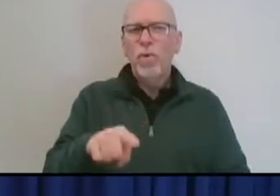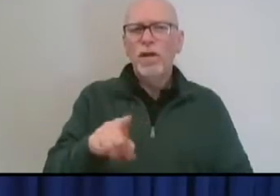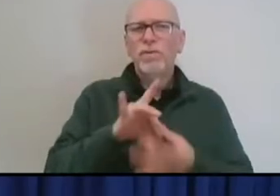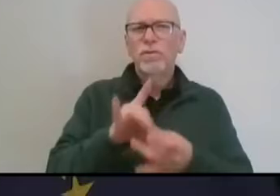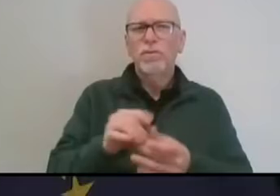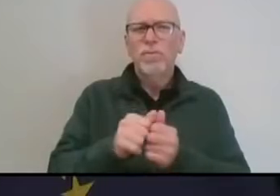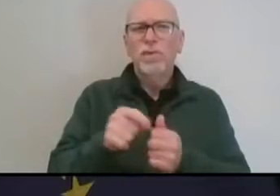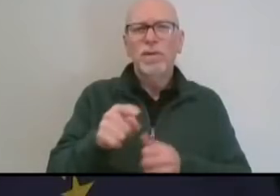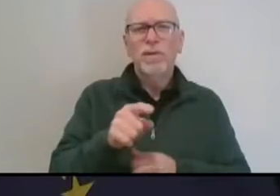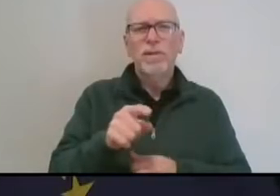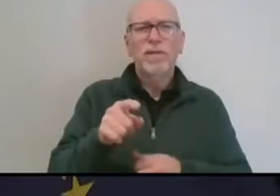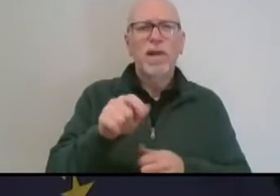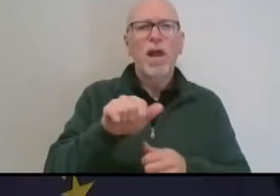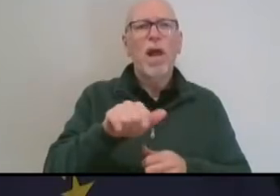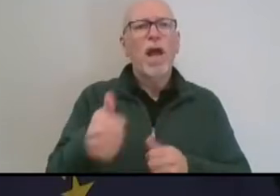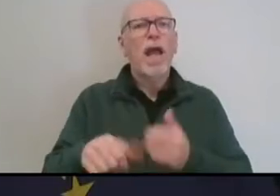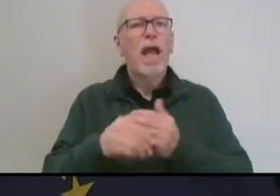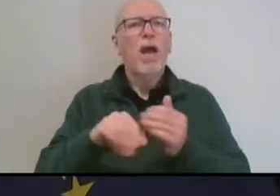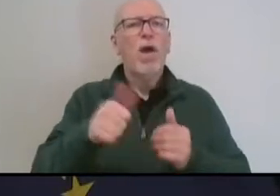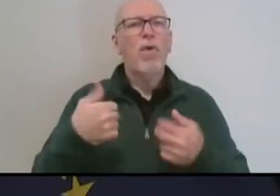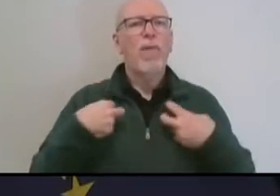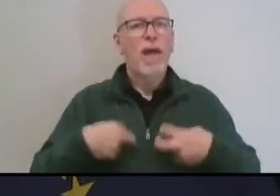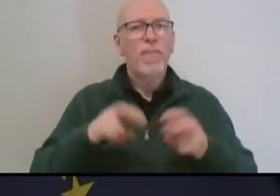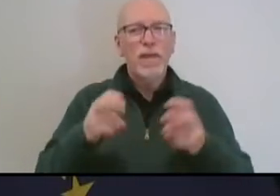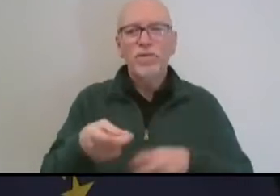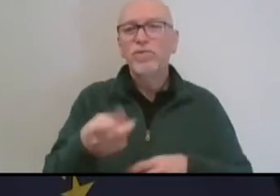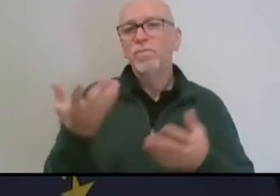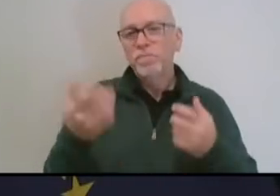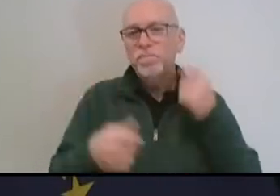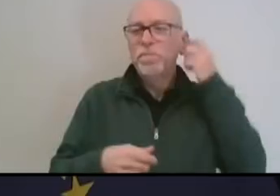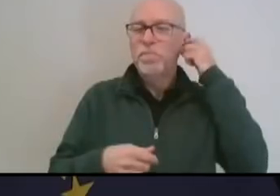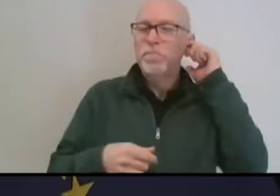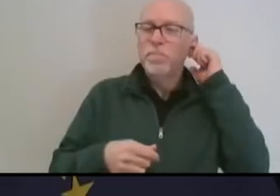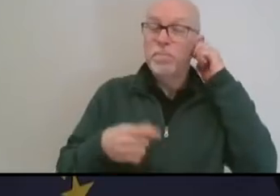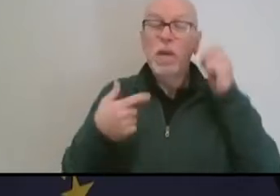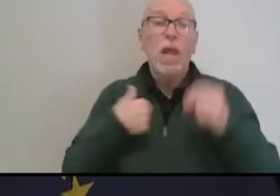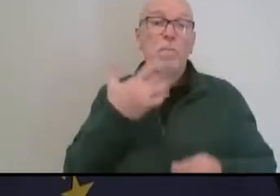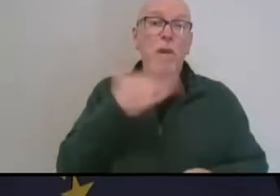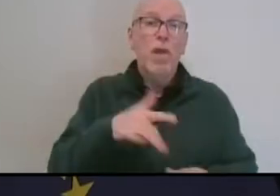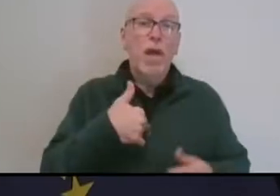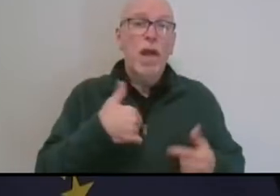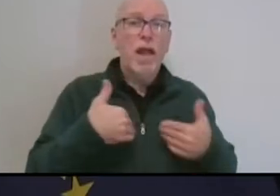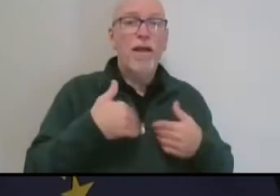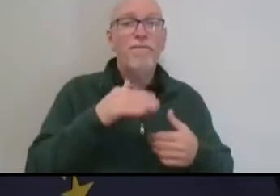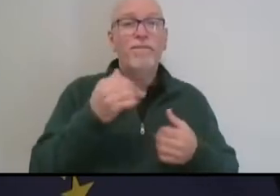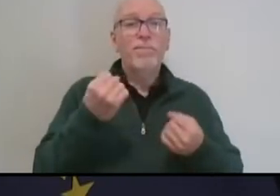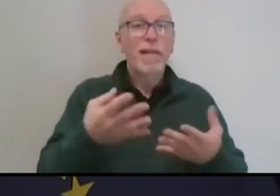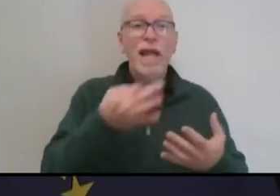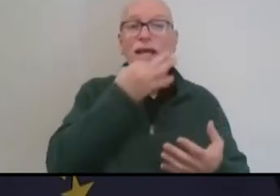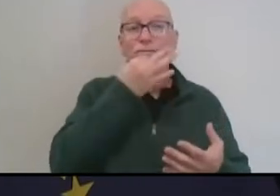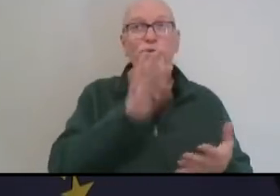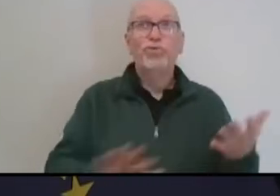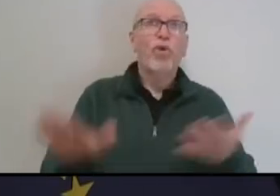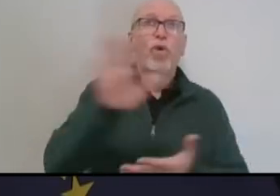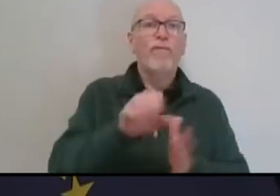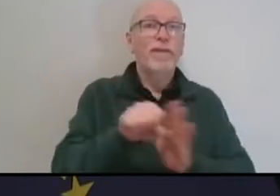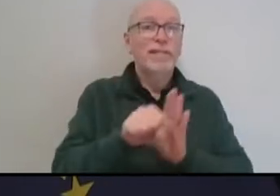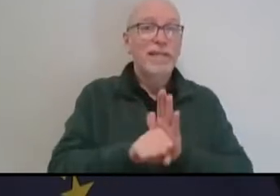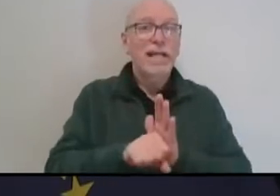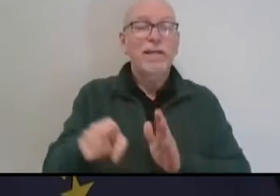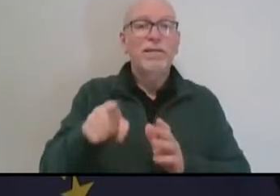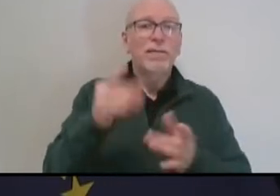about comorbidities. So again, I am blessed to have all of these experts across the state to help us think through